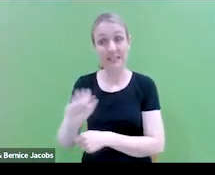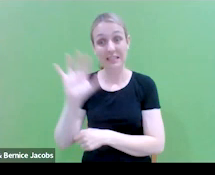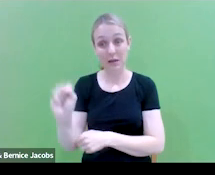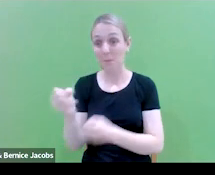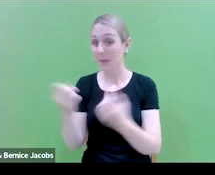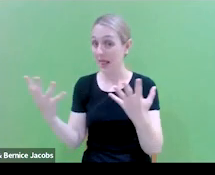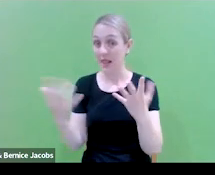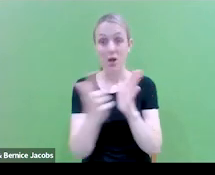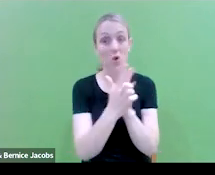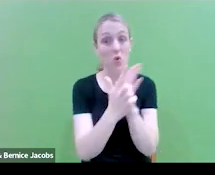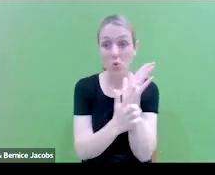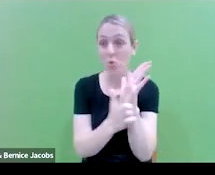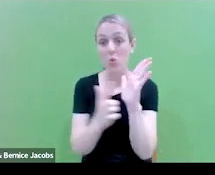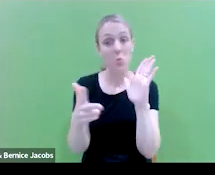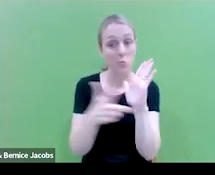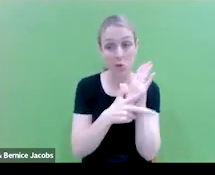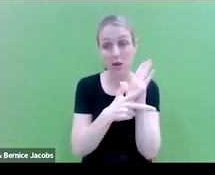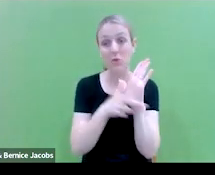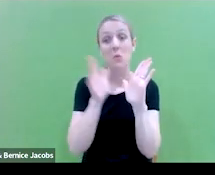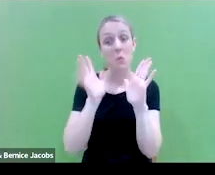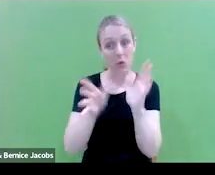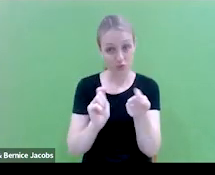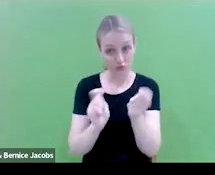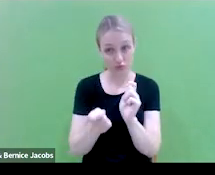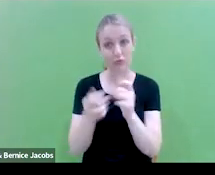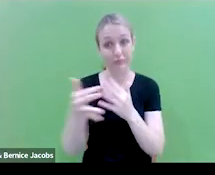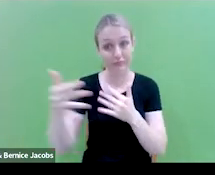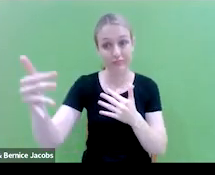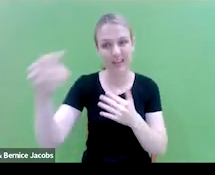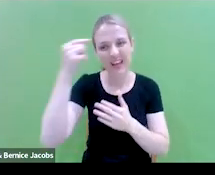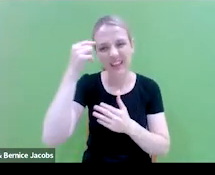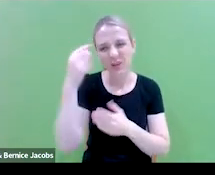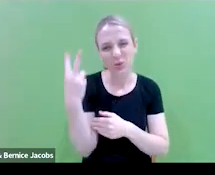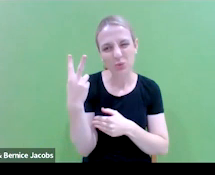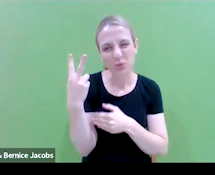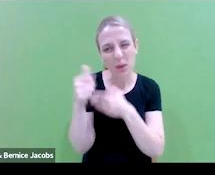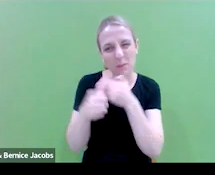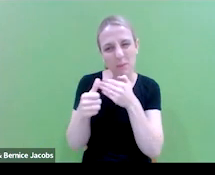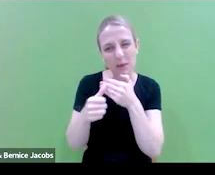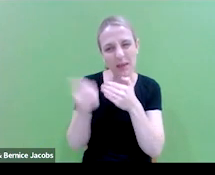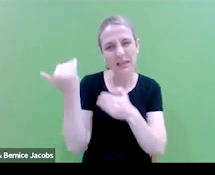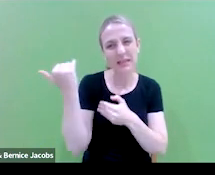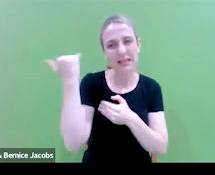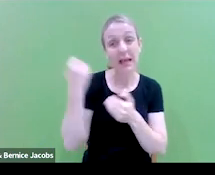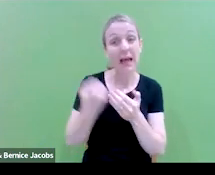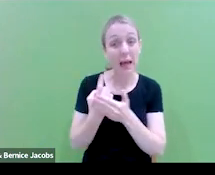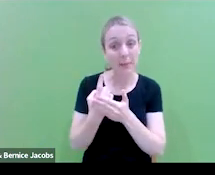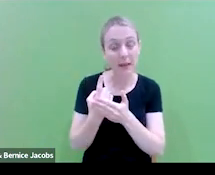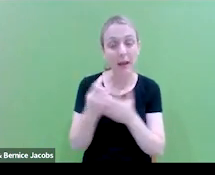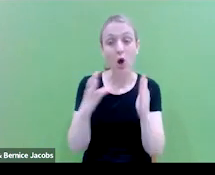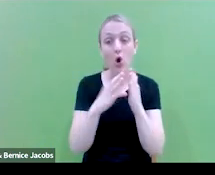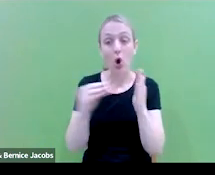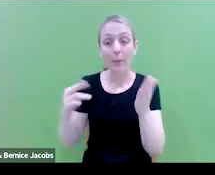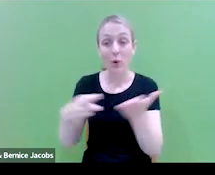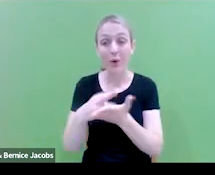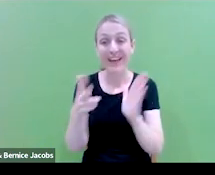and policies going forward. We'd recently, probably about 2 months ago, seen the Copyright Act being thrown